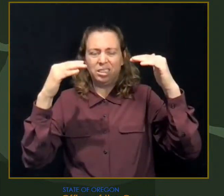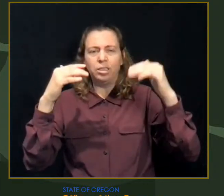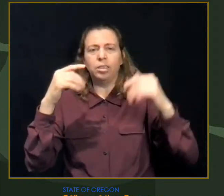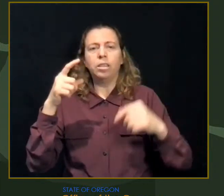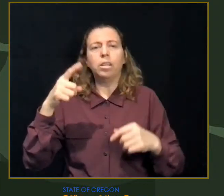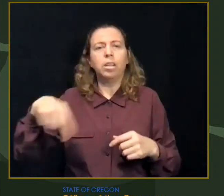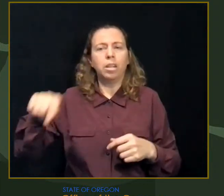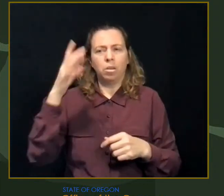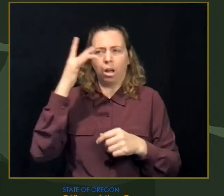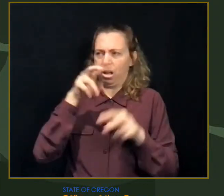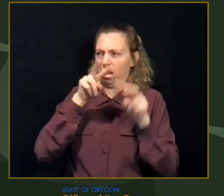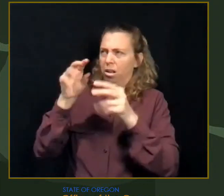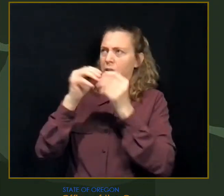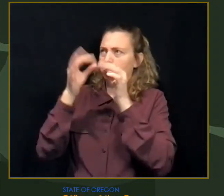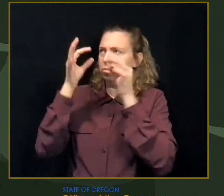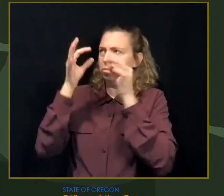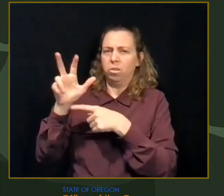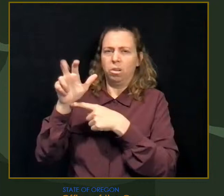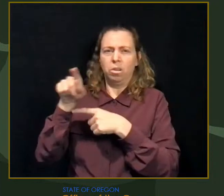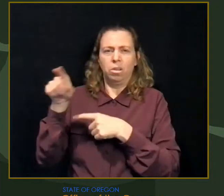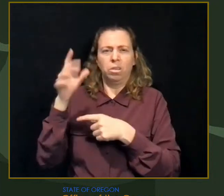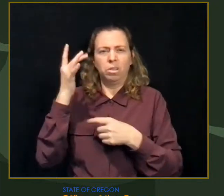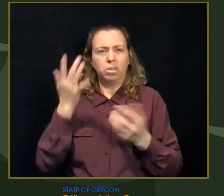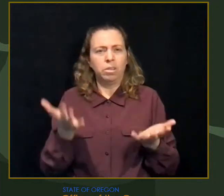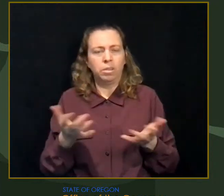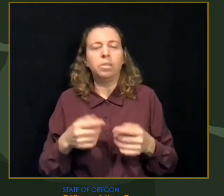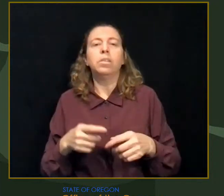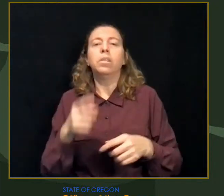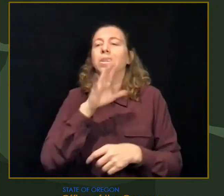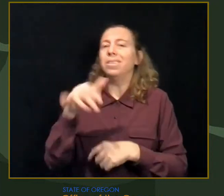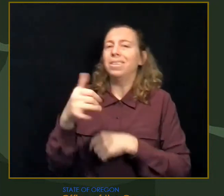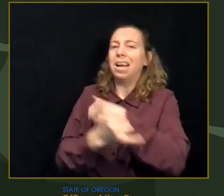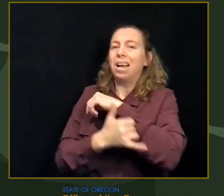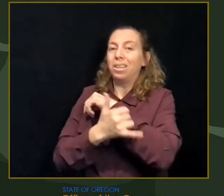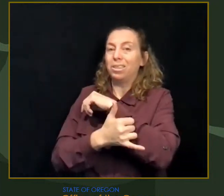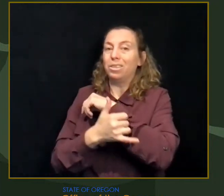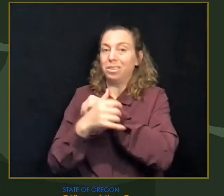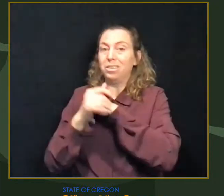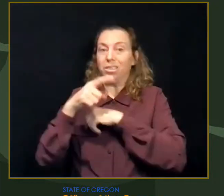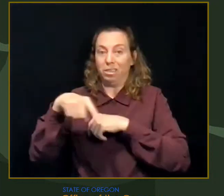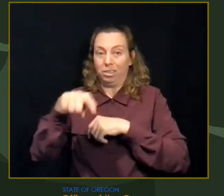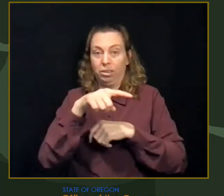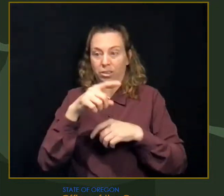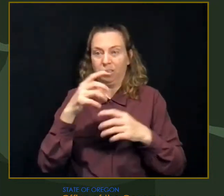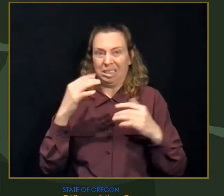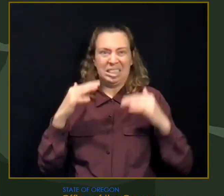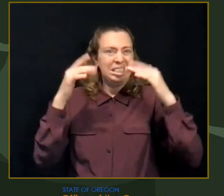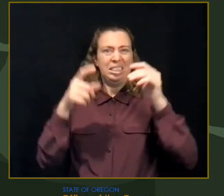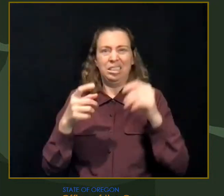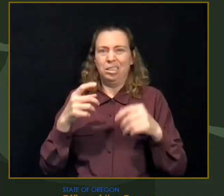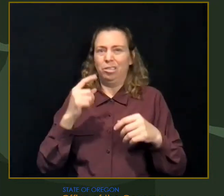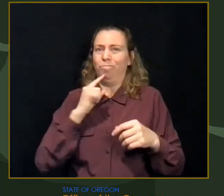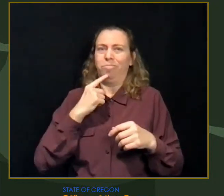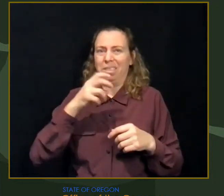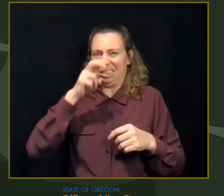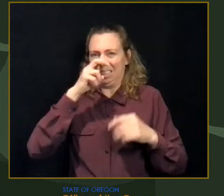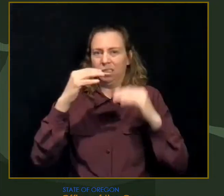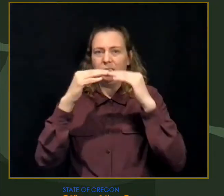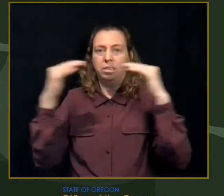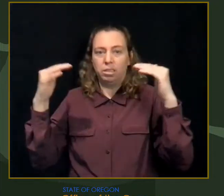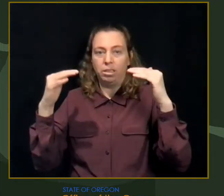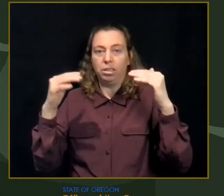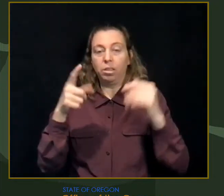counties into extreme risk will basically save 176 lives. How did you come up with that number? And then I have a follow-up for the governor,